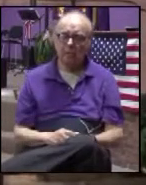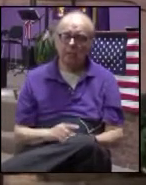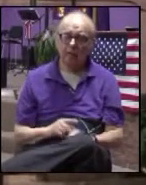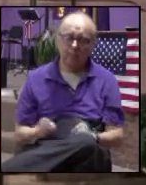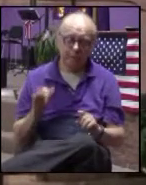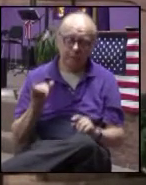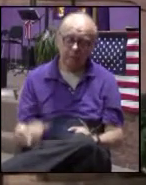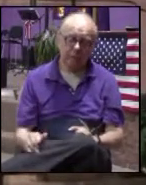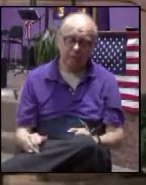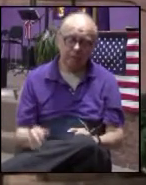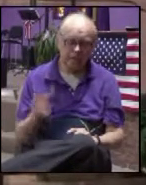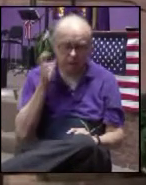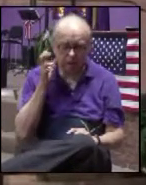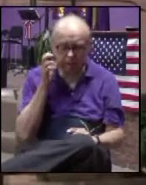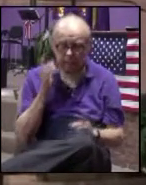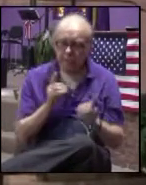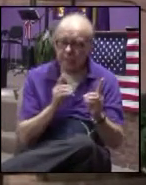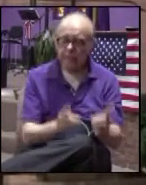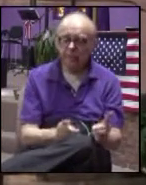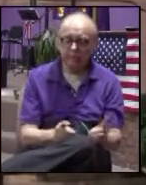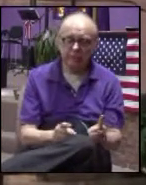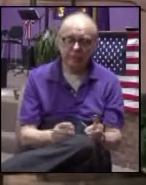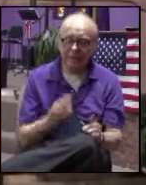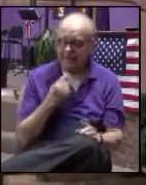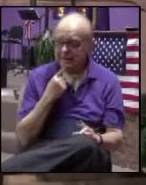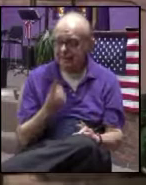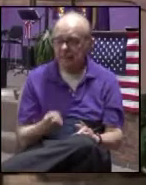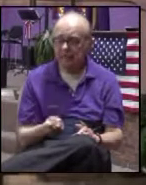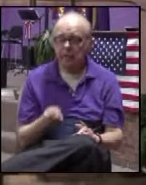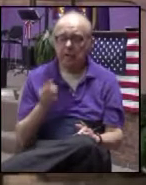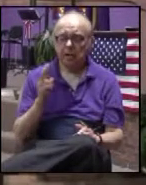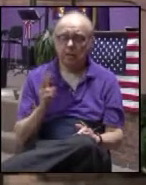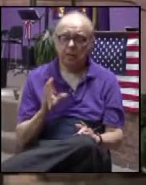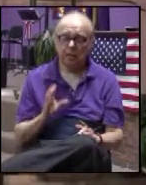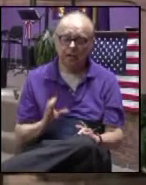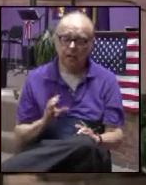But yet you will hear the word disciple mentioned